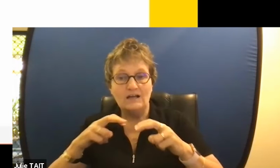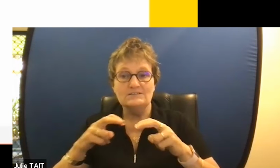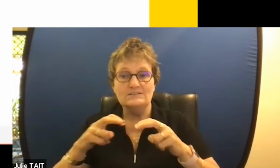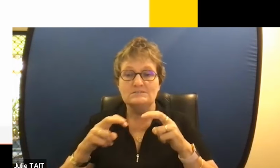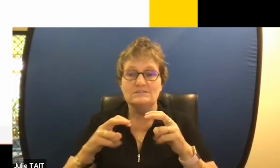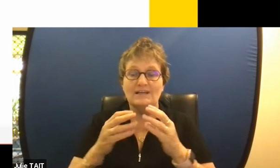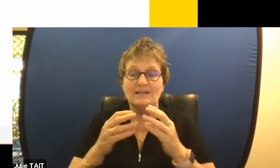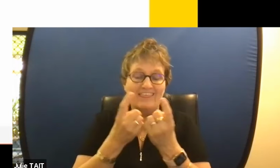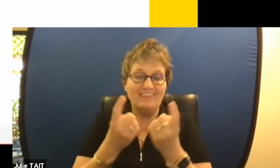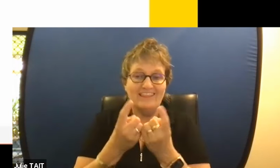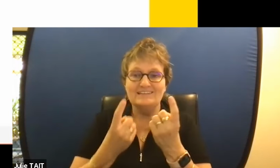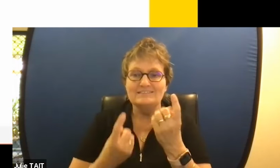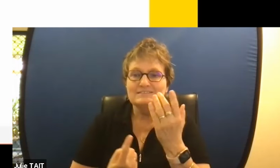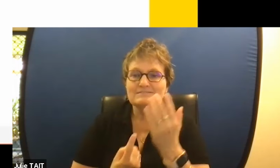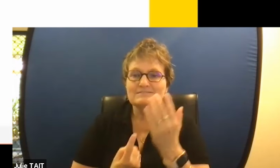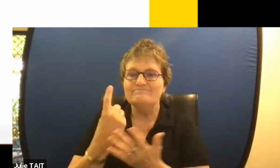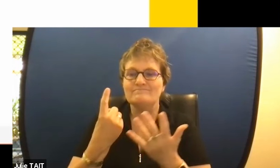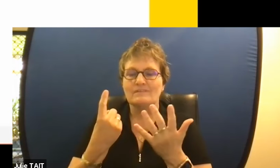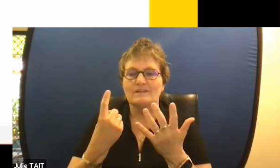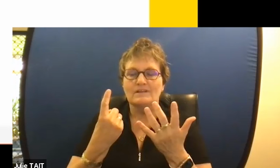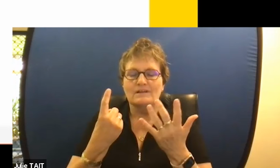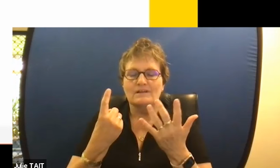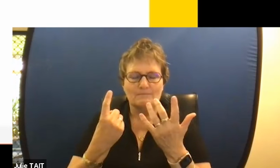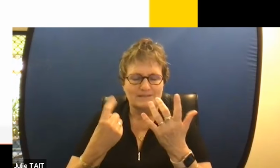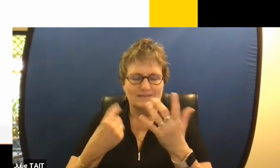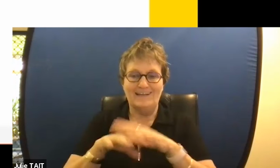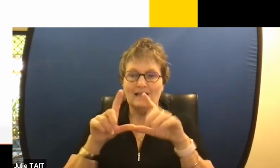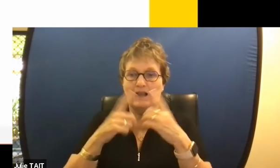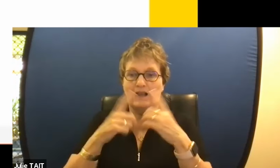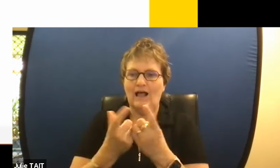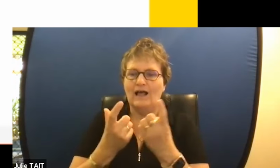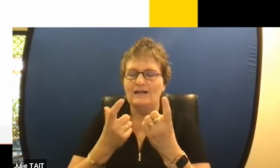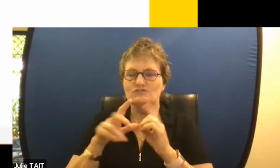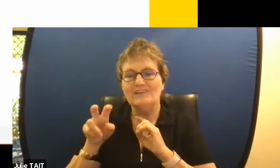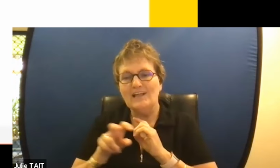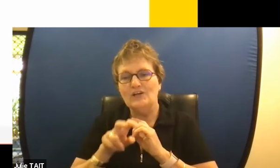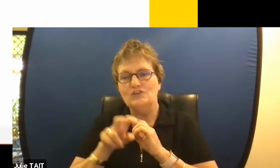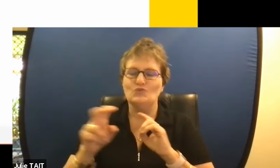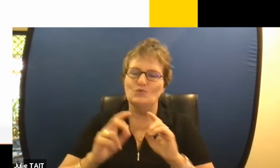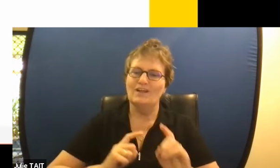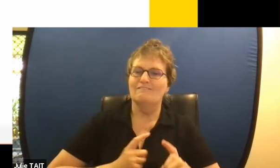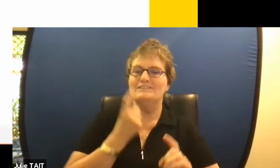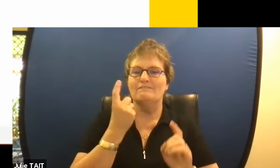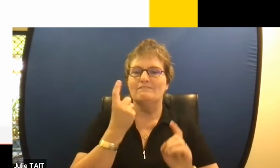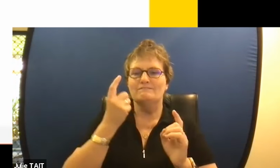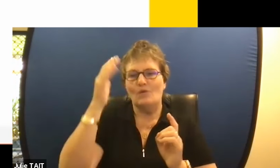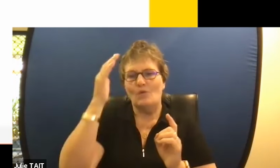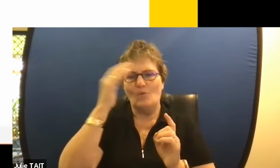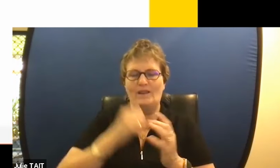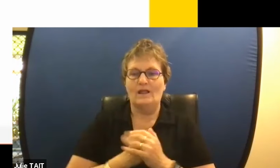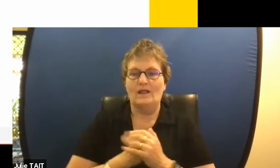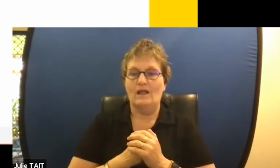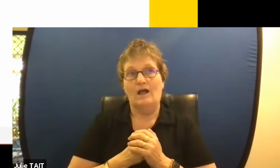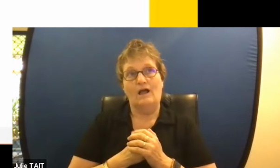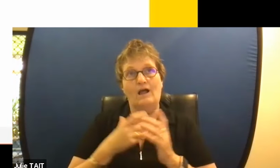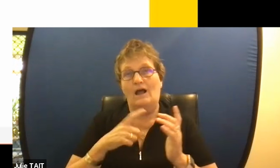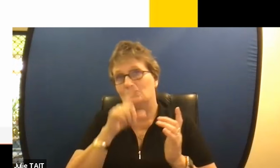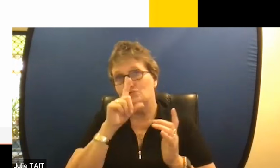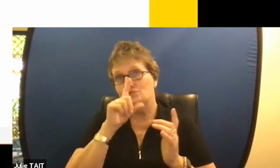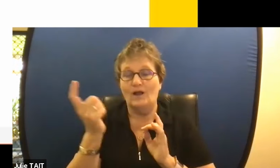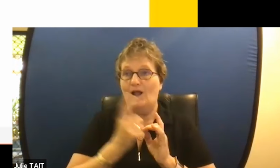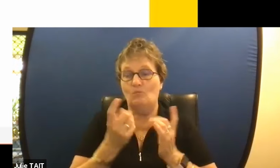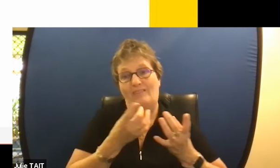of the class, it's a journey of self-discovery. So I don't come in with a prepared agenda. Well, I can because I know exactly